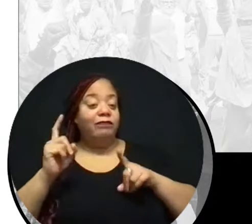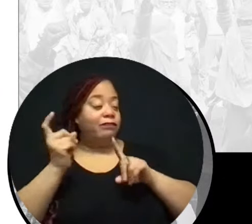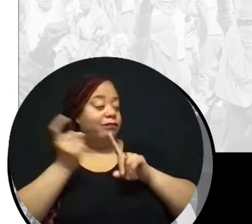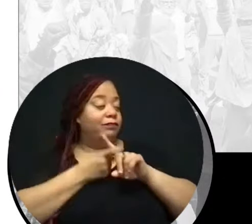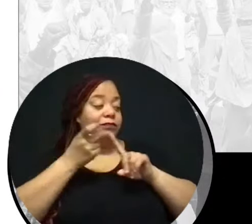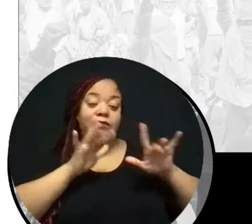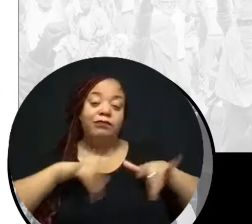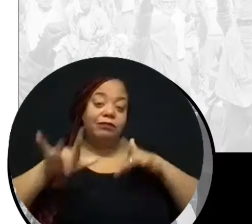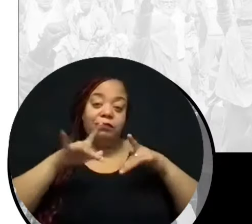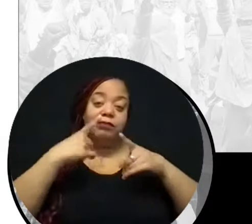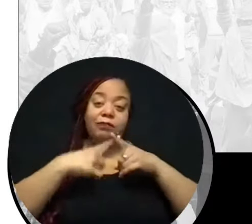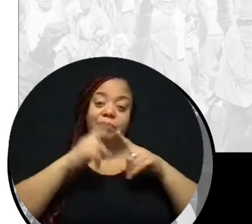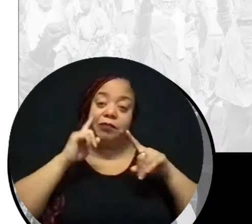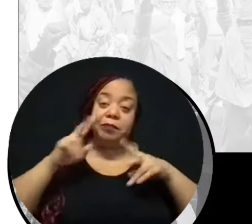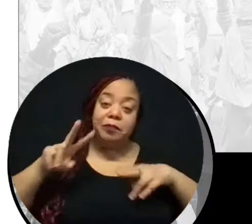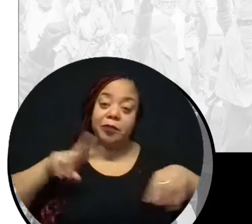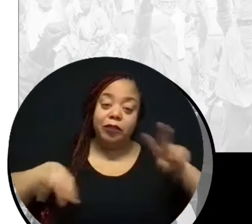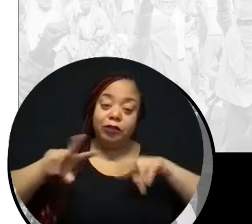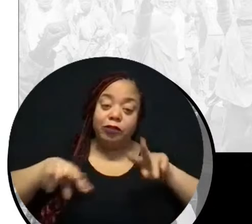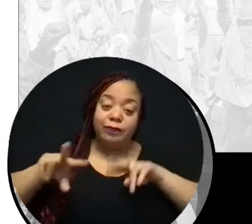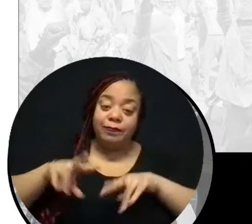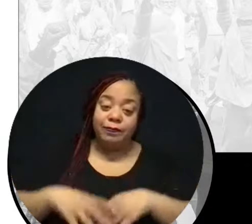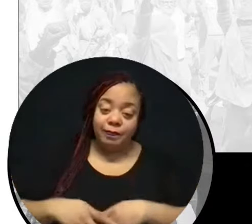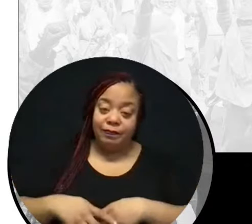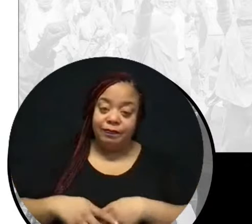be the death of me?